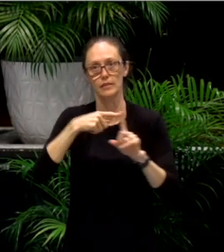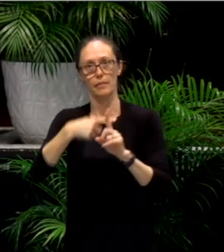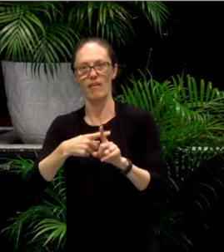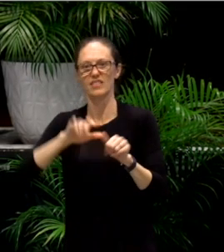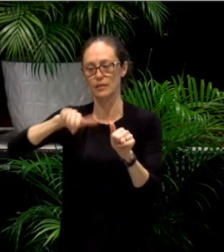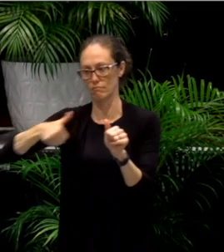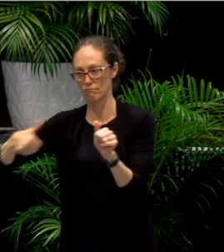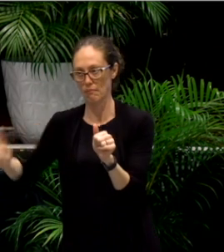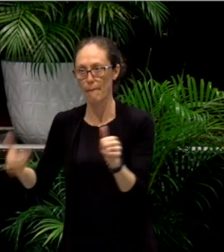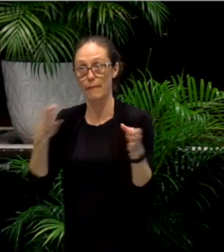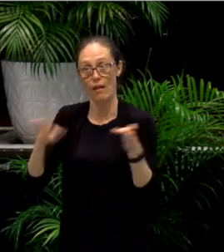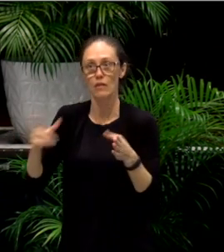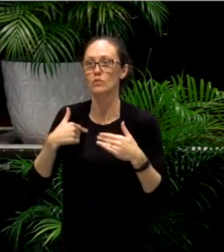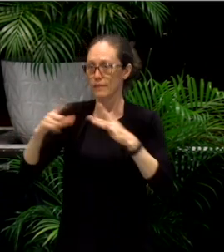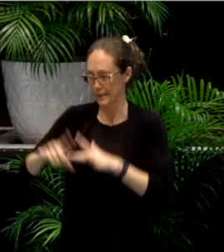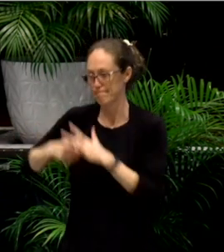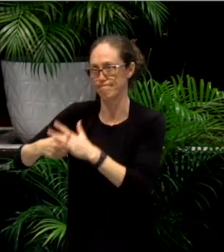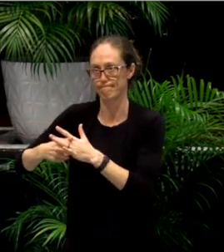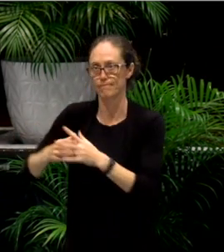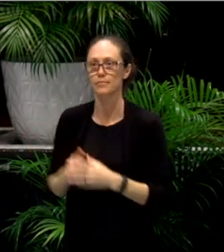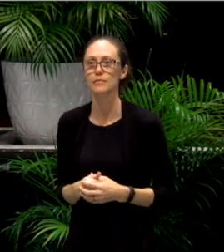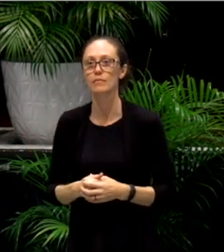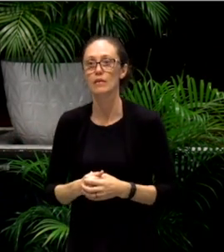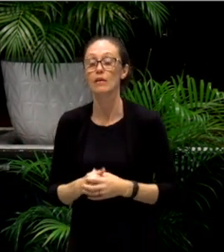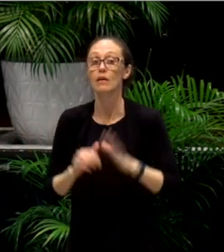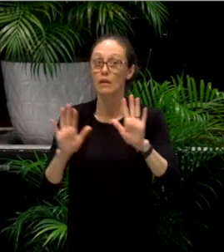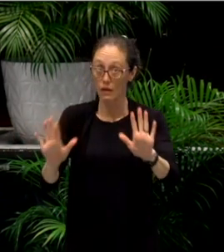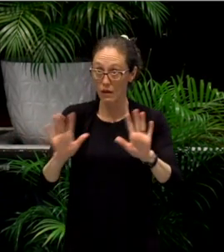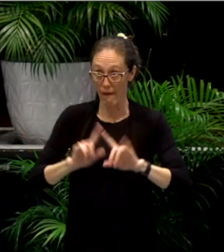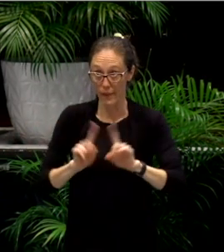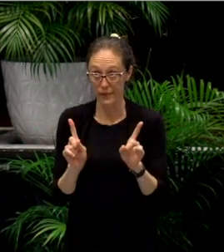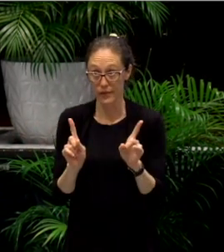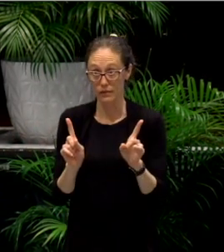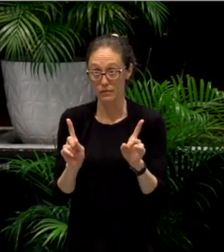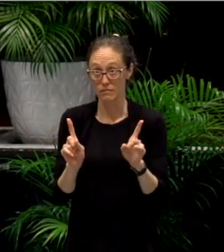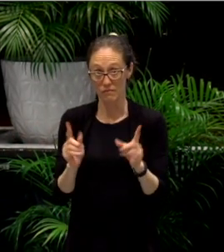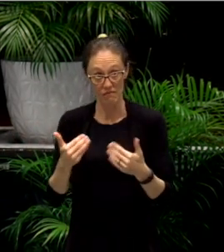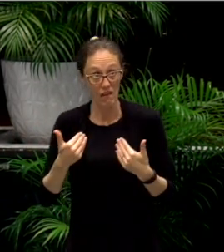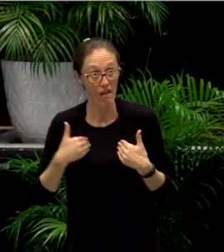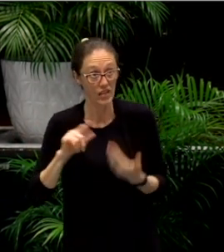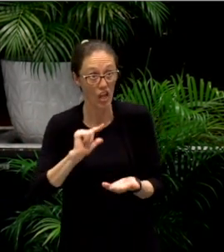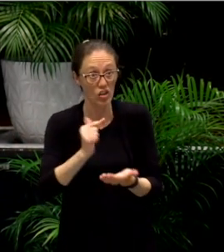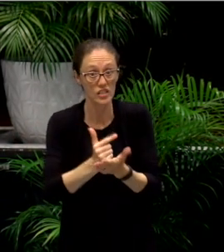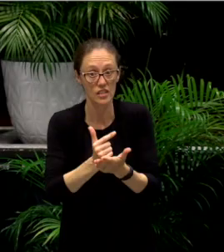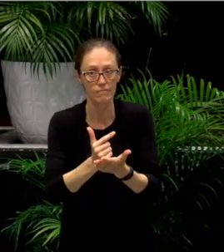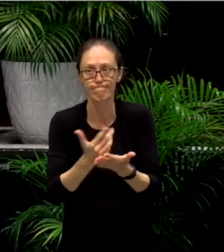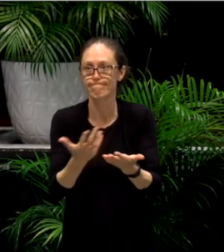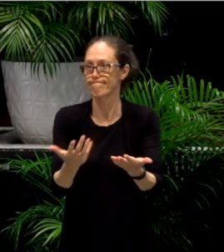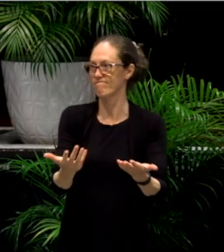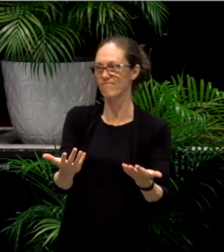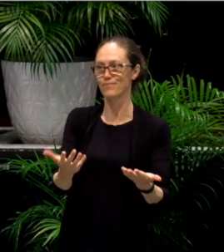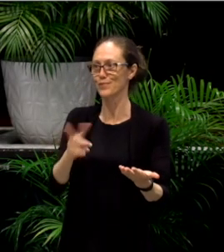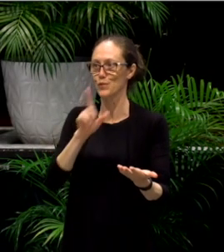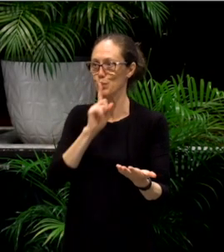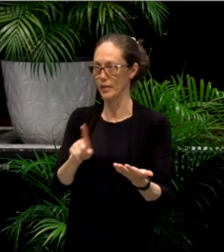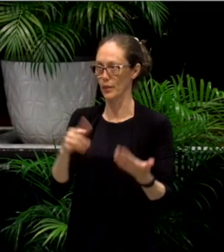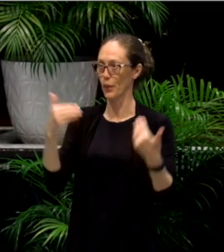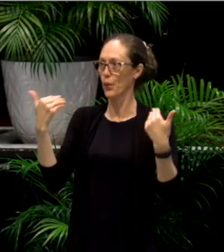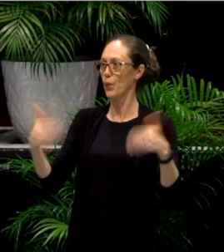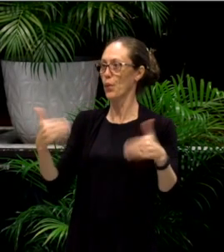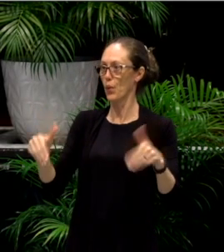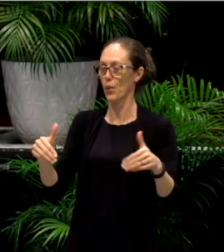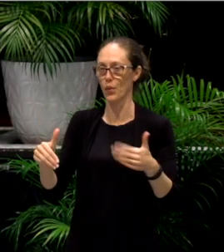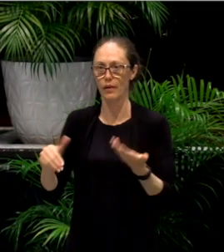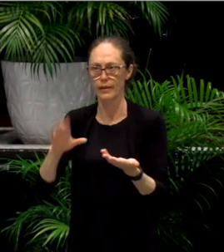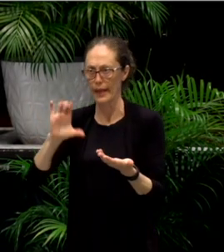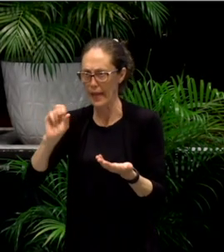we've activated. However, there is no guarantee. It's becoming increasingly complex as a cash